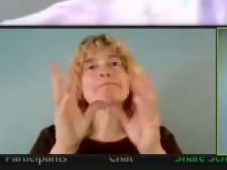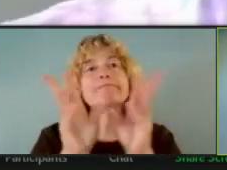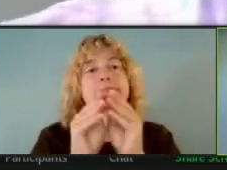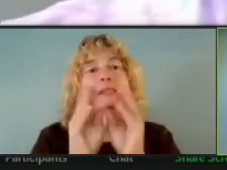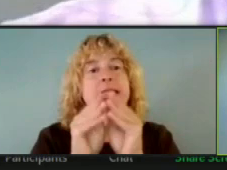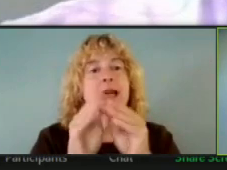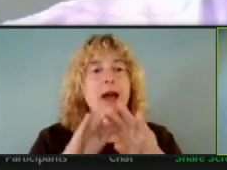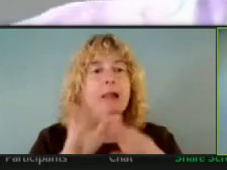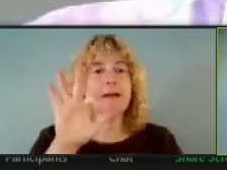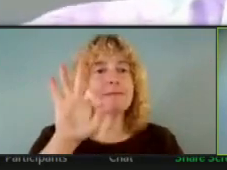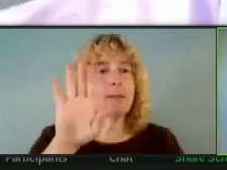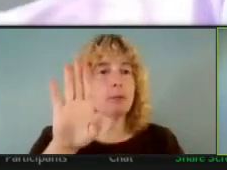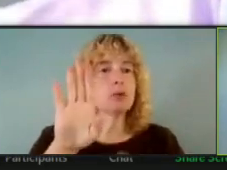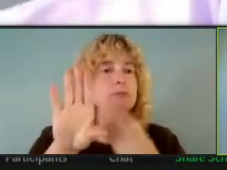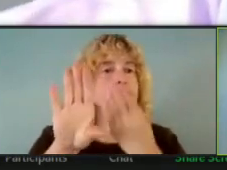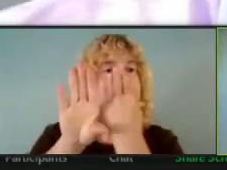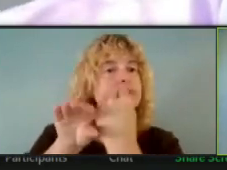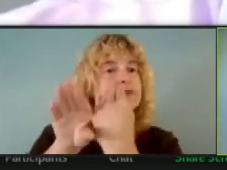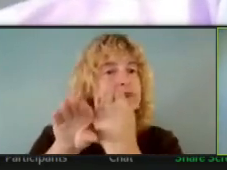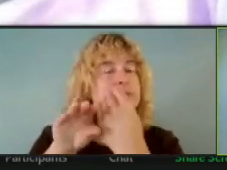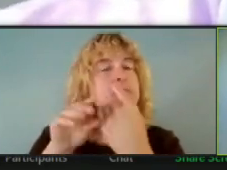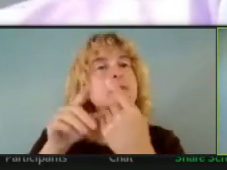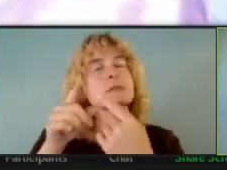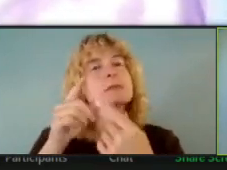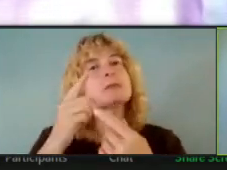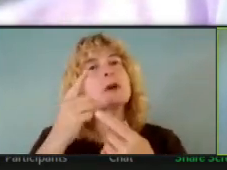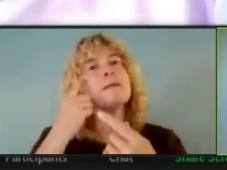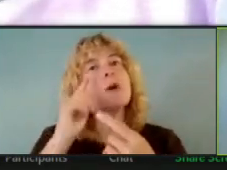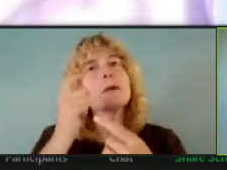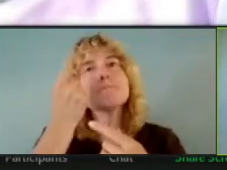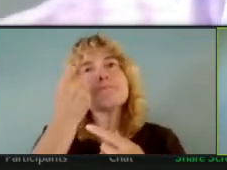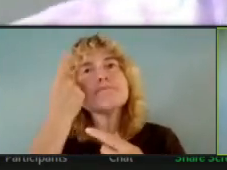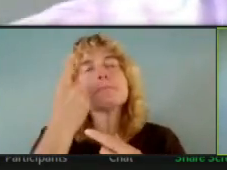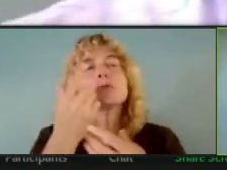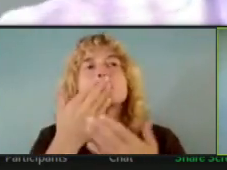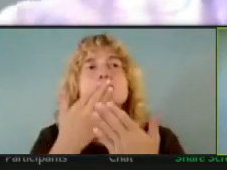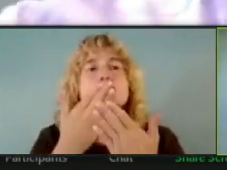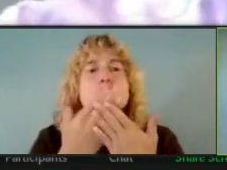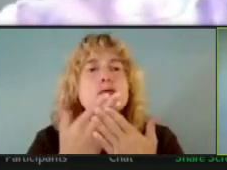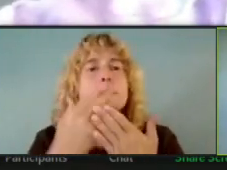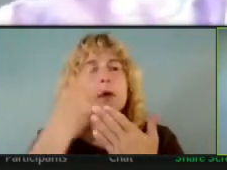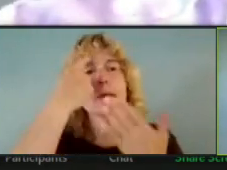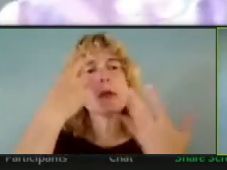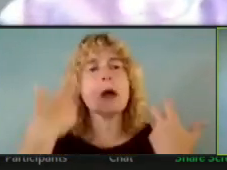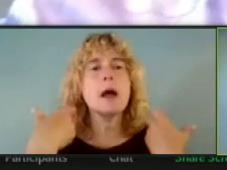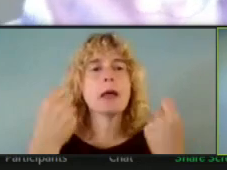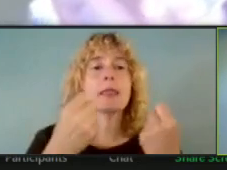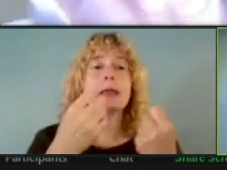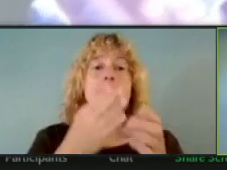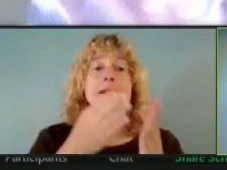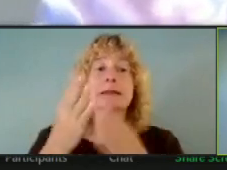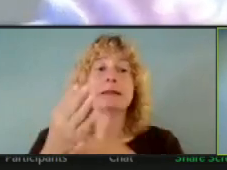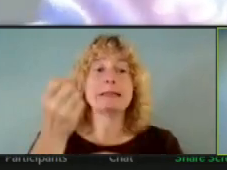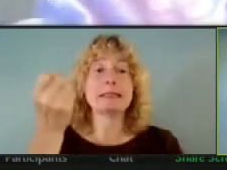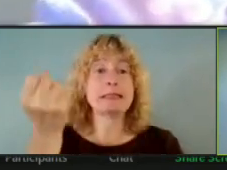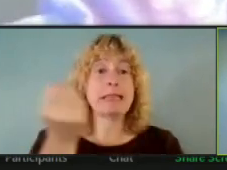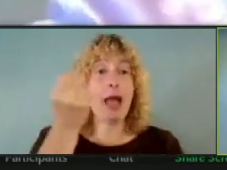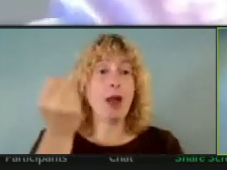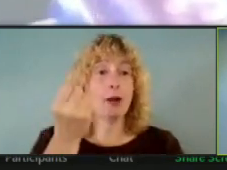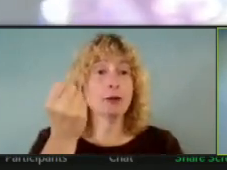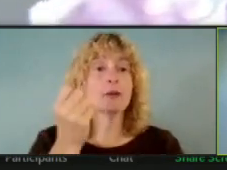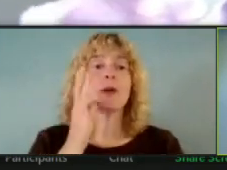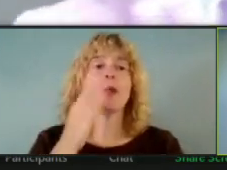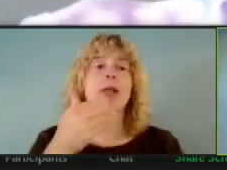page as well tomorrow related to understanding good mental health. And then finally, we finish with on Saturday, our virtual